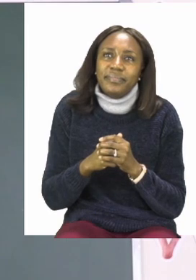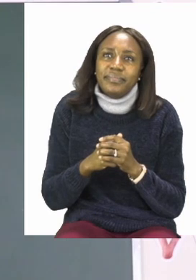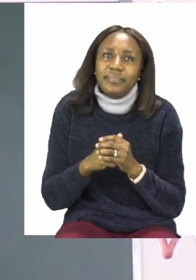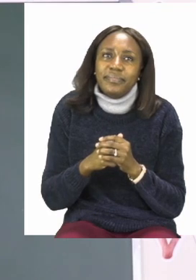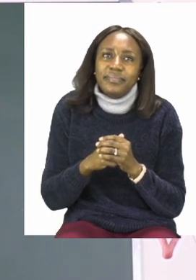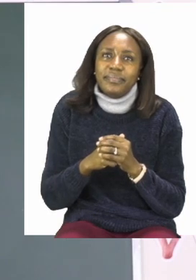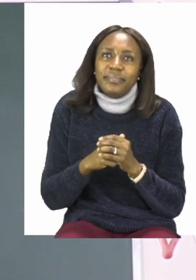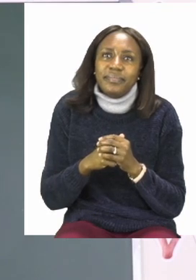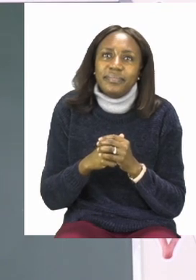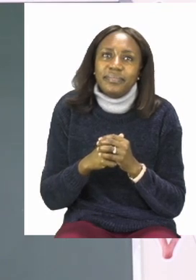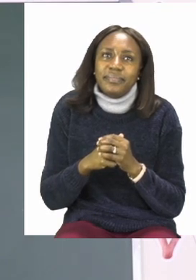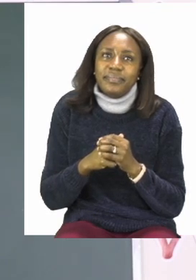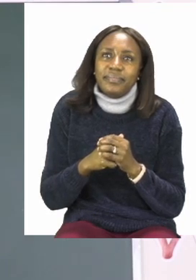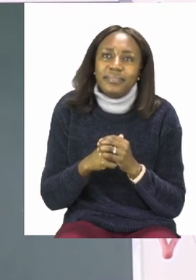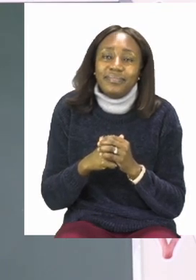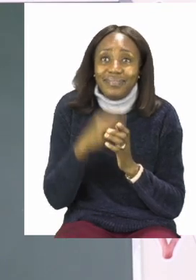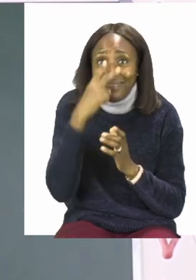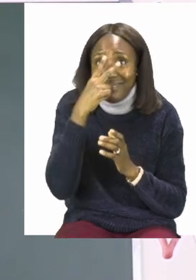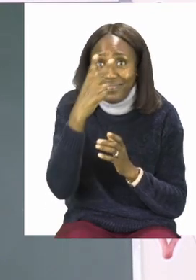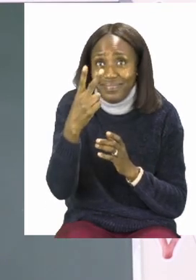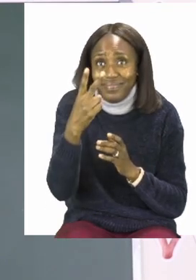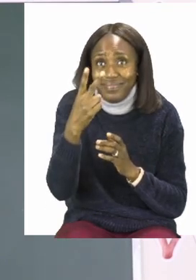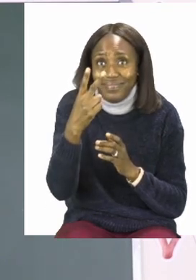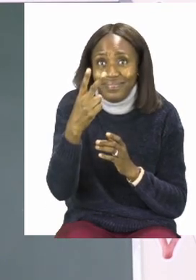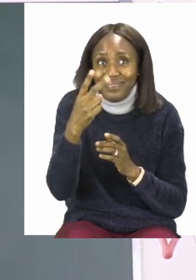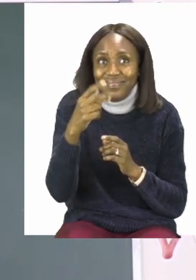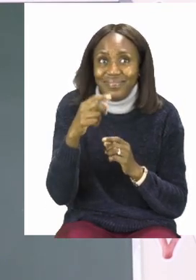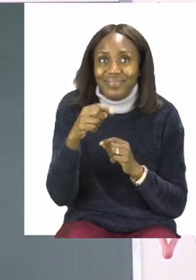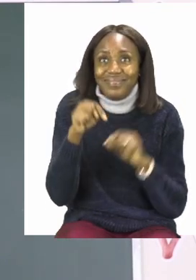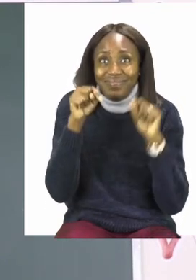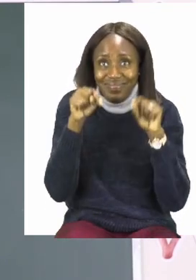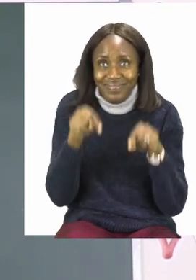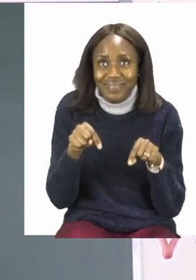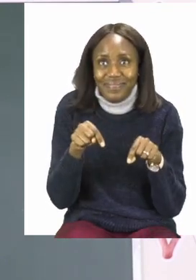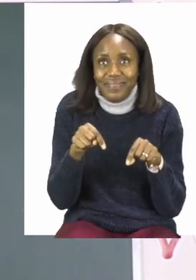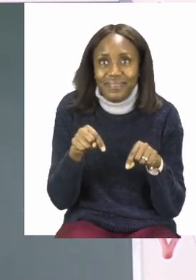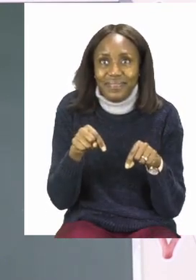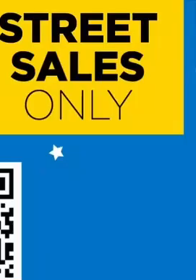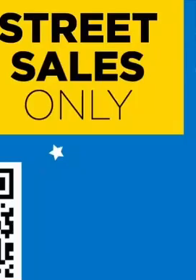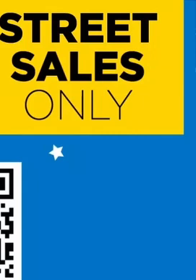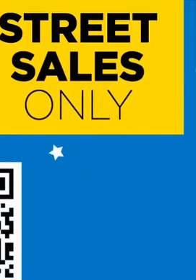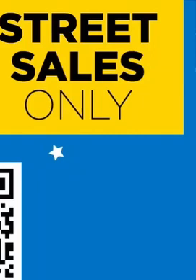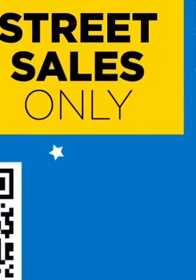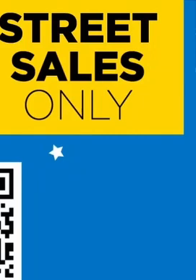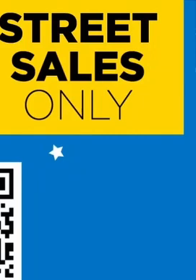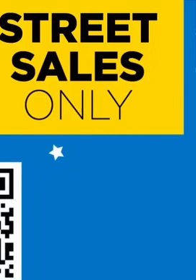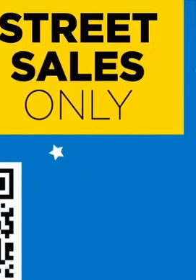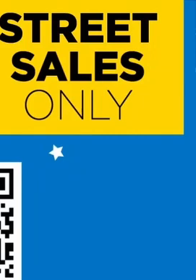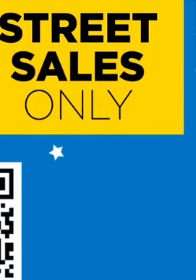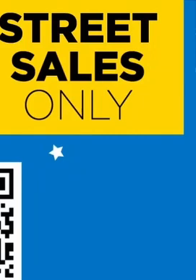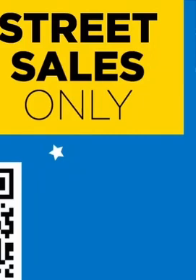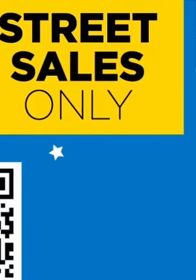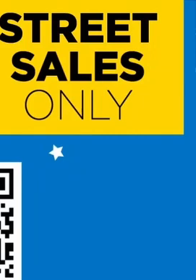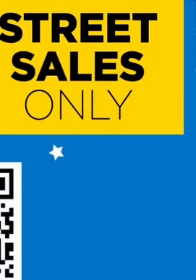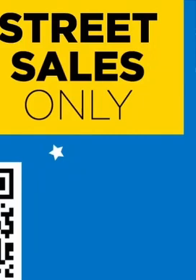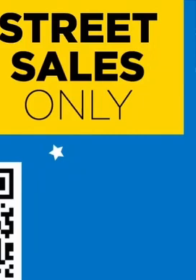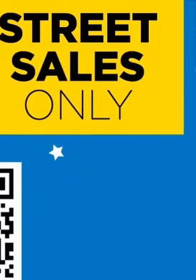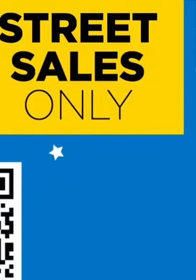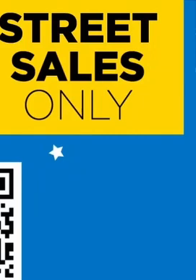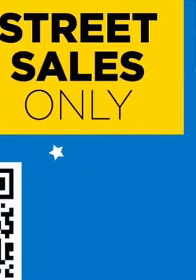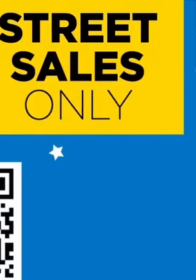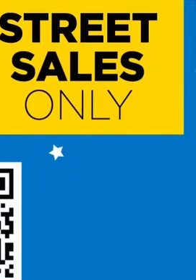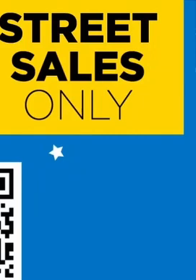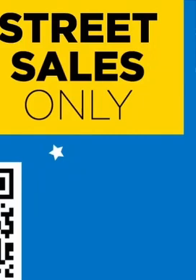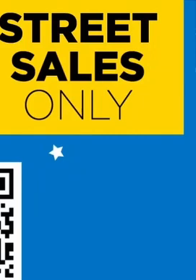the correct letter. I will see you when you are done after the advert break. Follow us on MyZone Facebook, Active